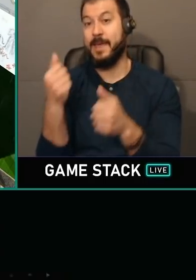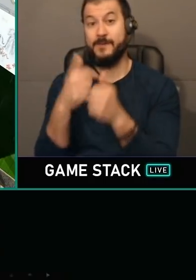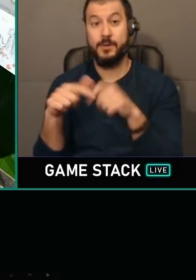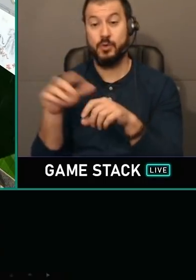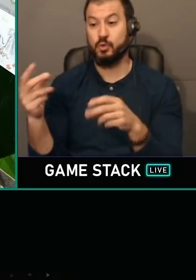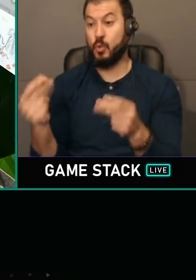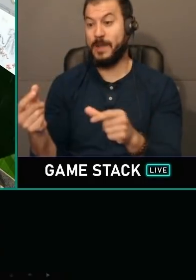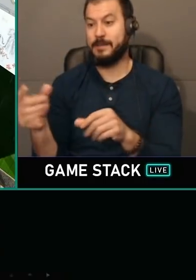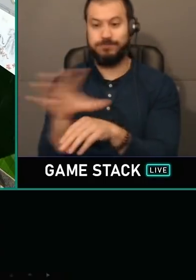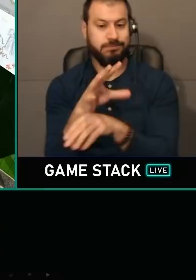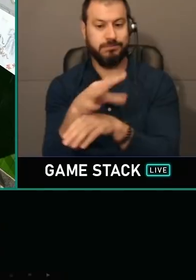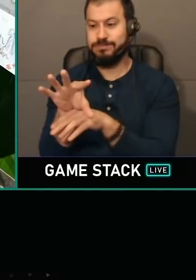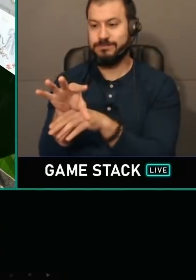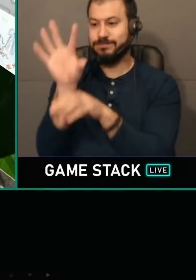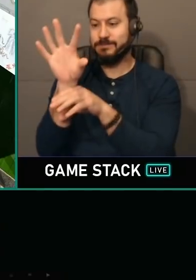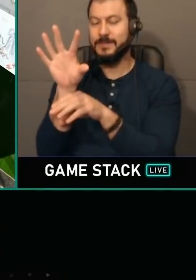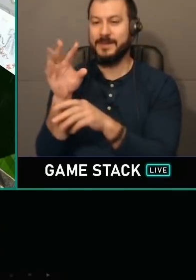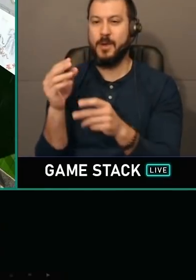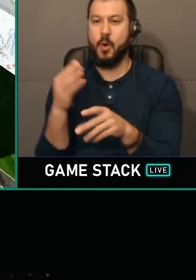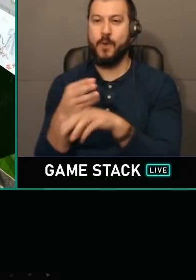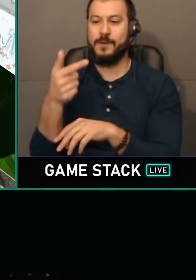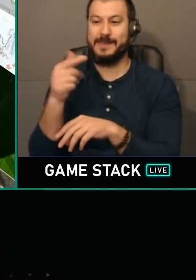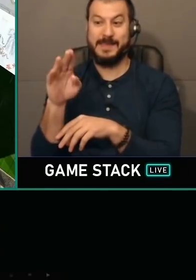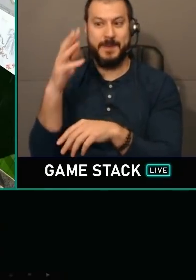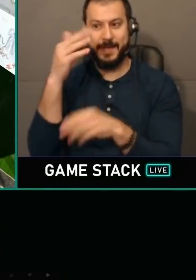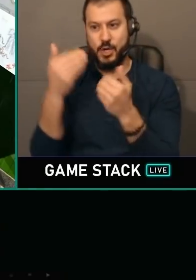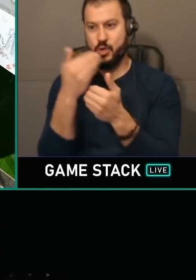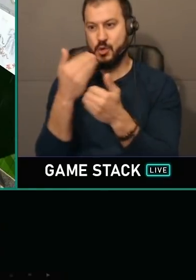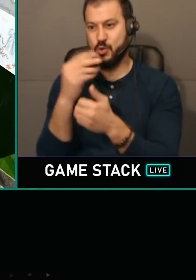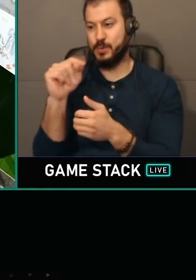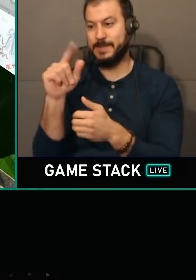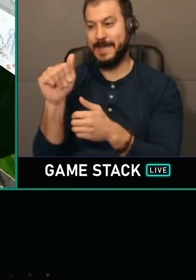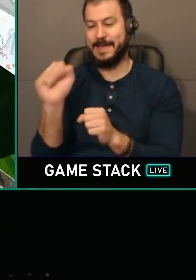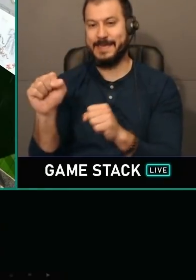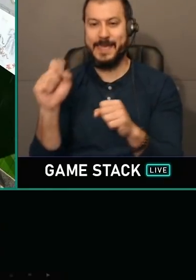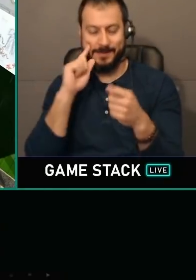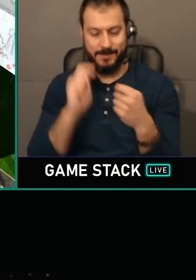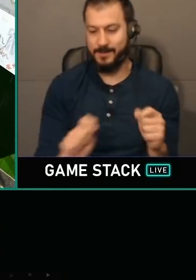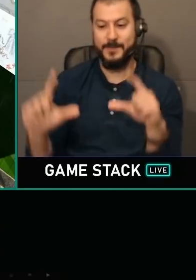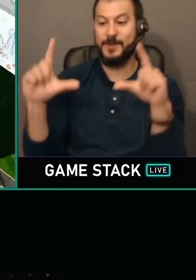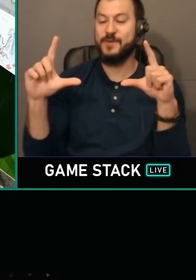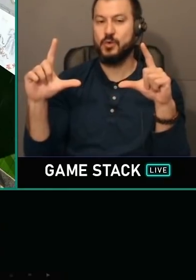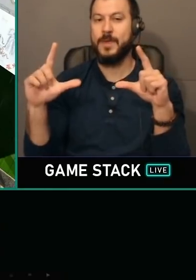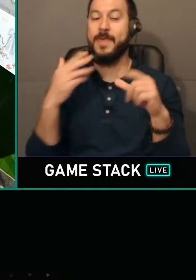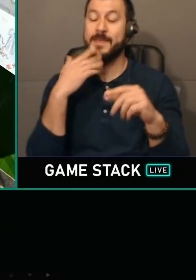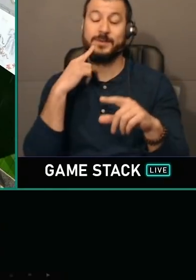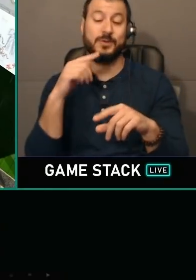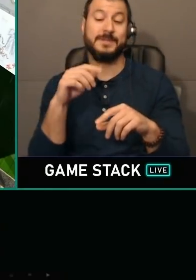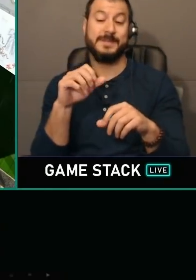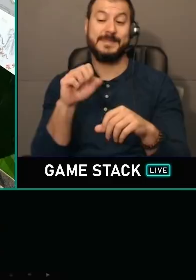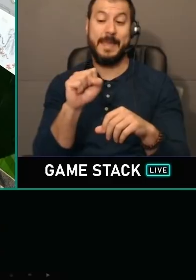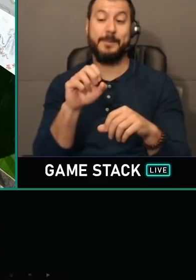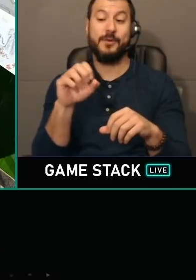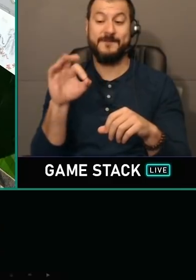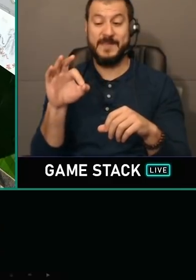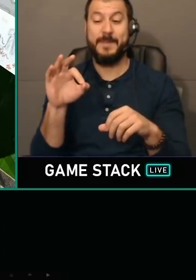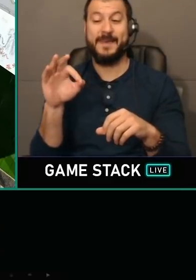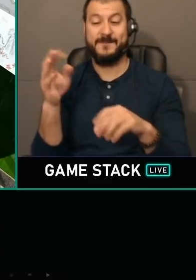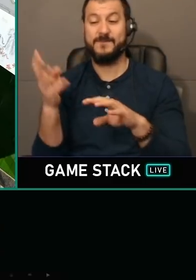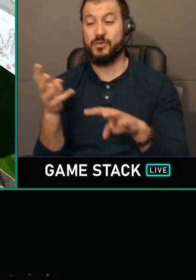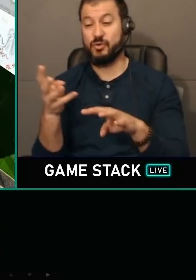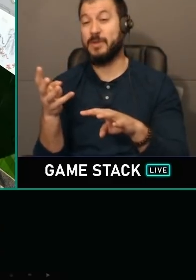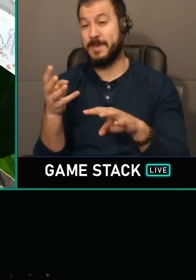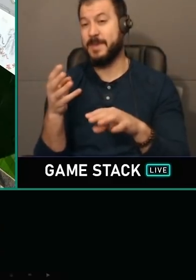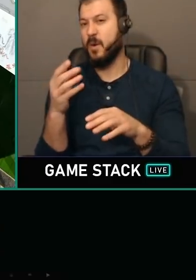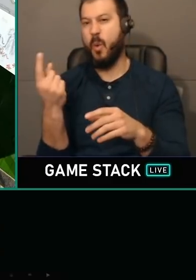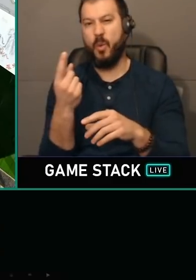cut, over a gigabyte of new texture data can come into view. Thanks to sampler feedback streaming, only a fraction of that data